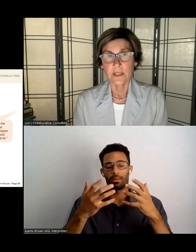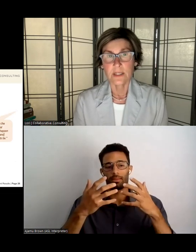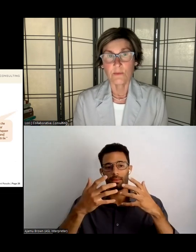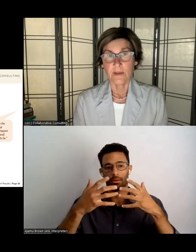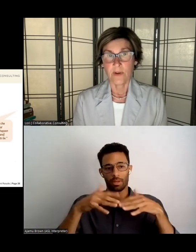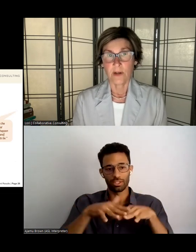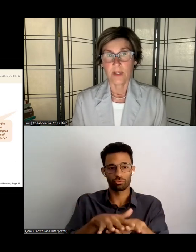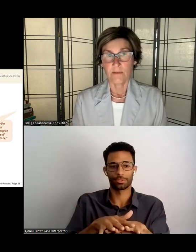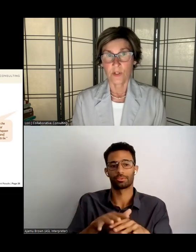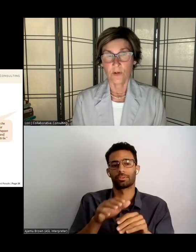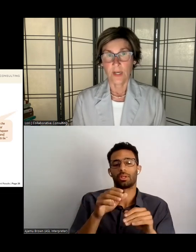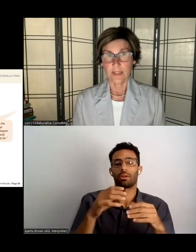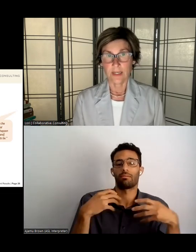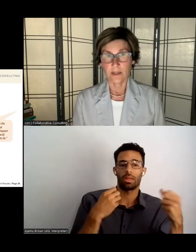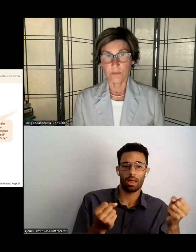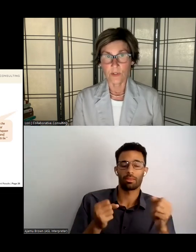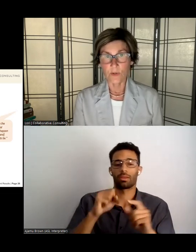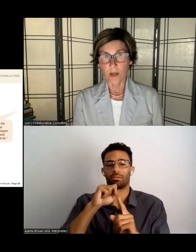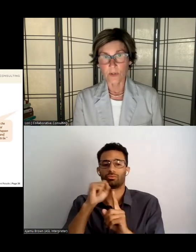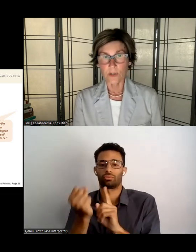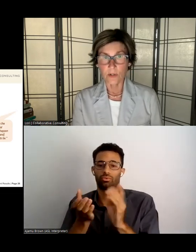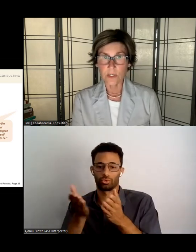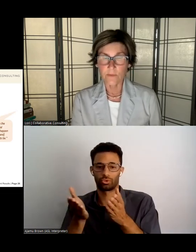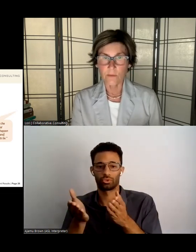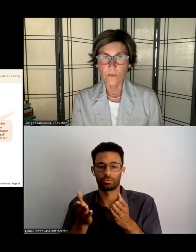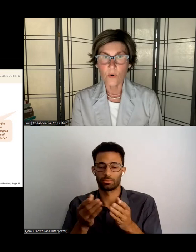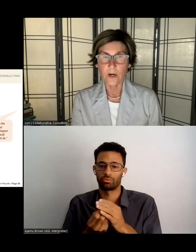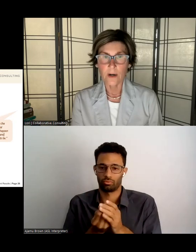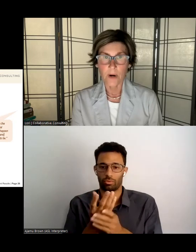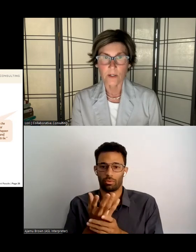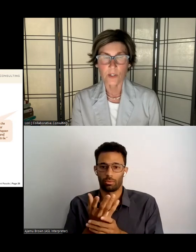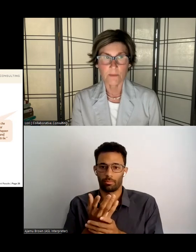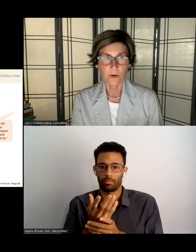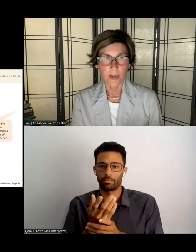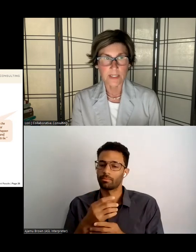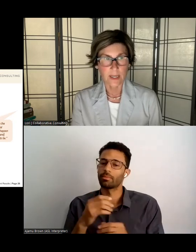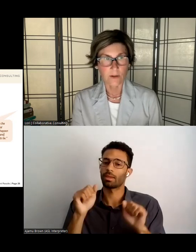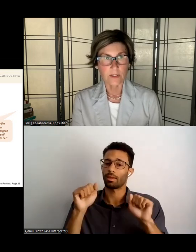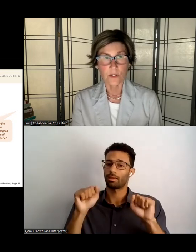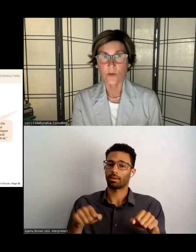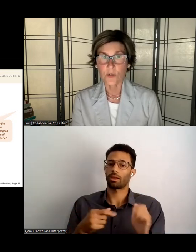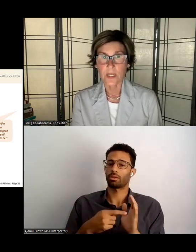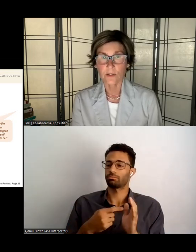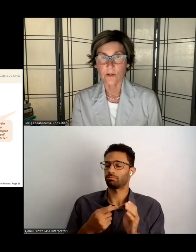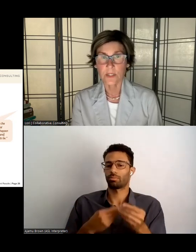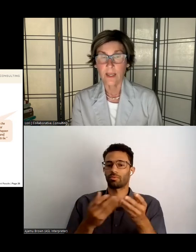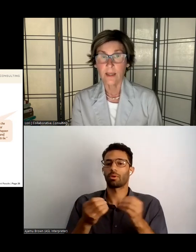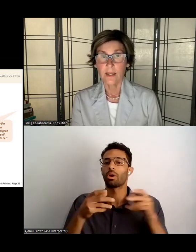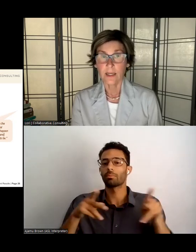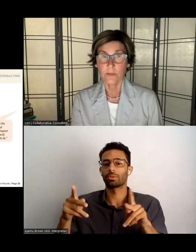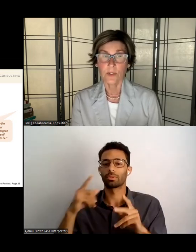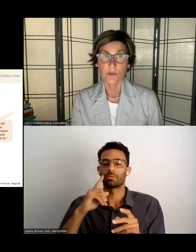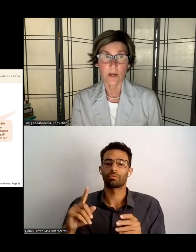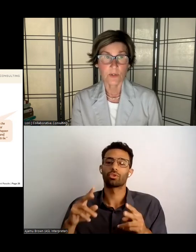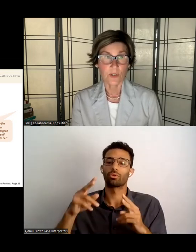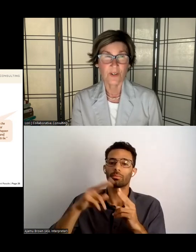saw this as being very beneficial, and that it could produce opportunities for more partnership across the health and social sectors.